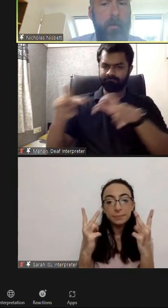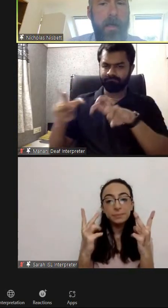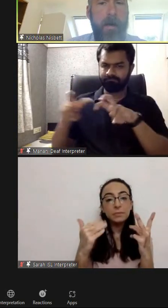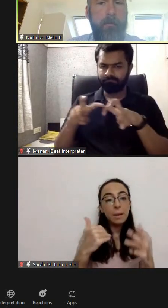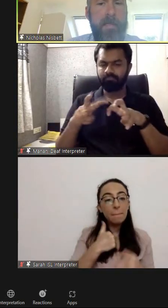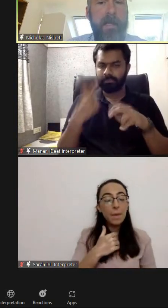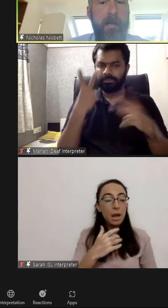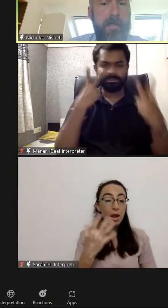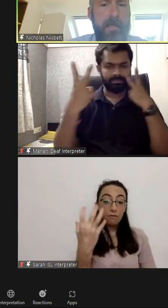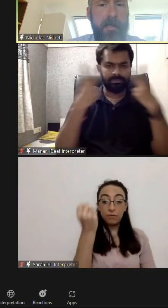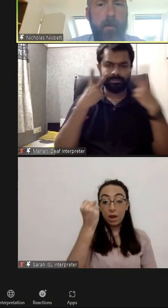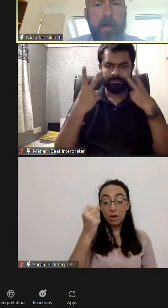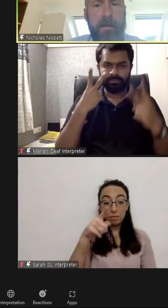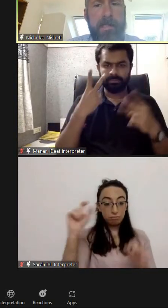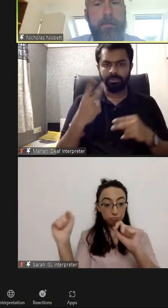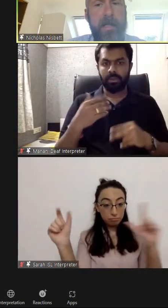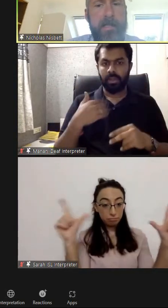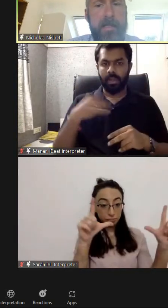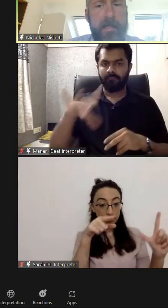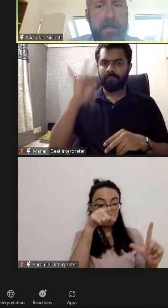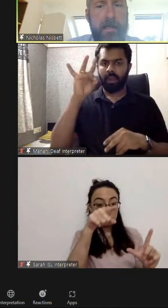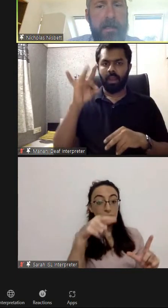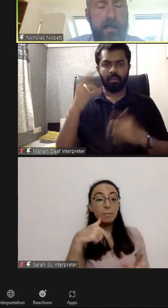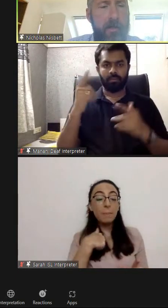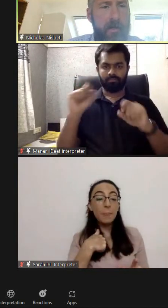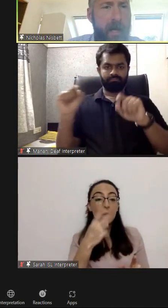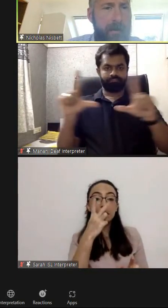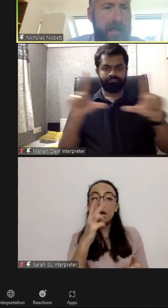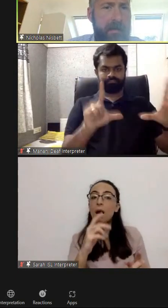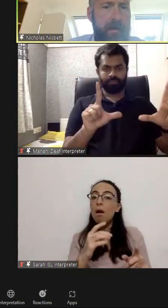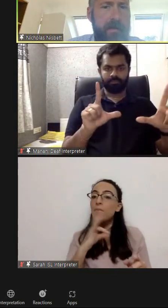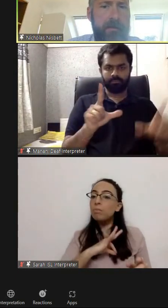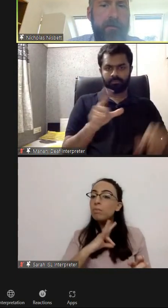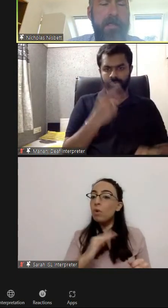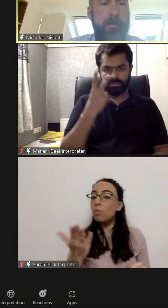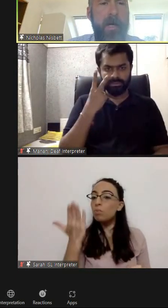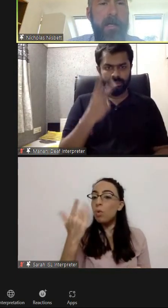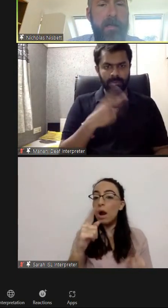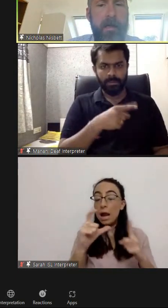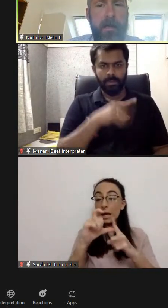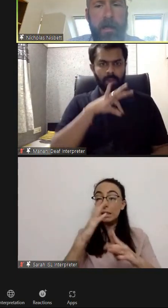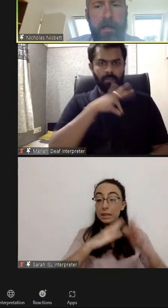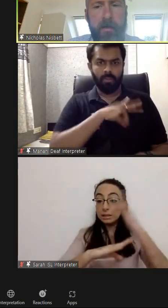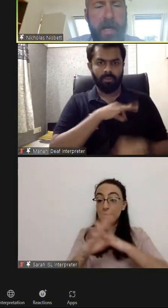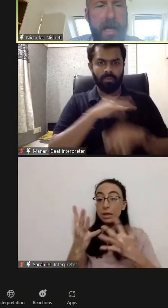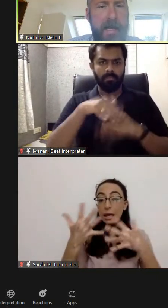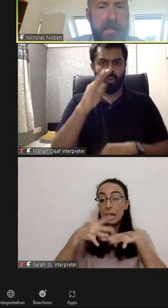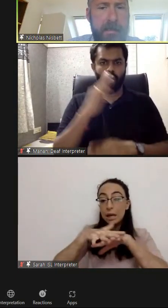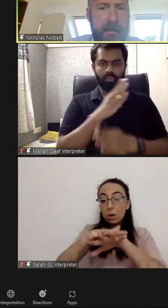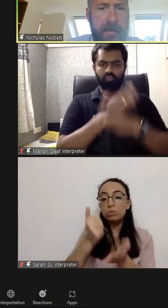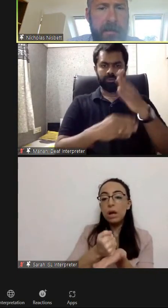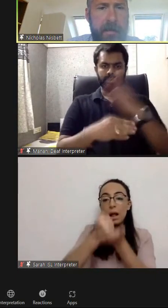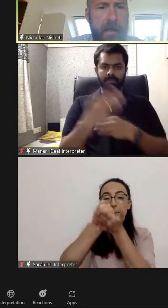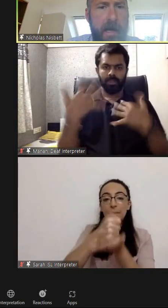useful slide, which is the work of the Disability Inclusion Help Desk, which is funded by UK